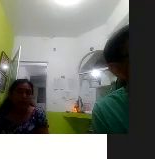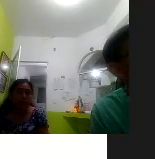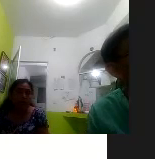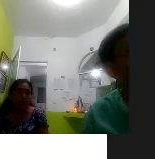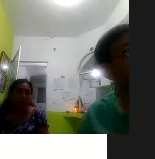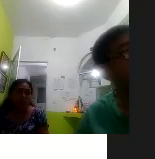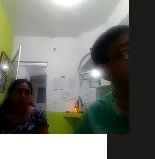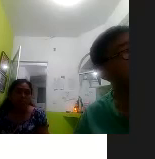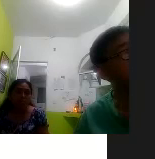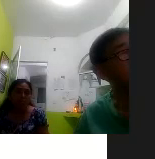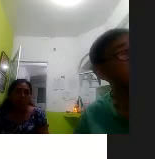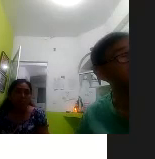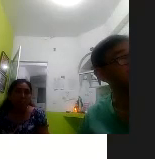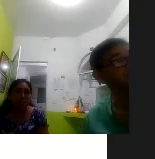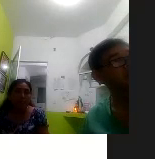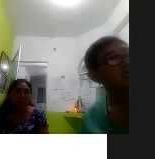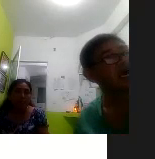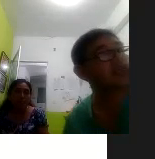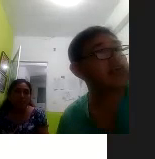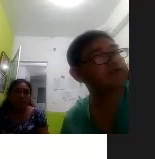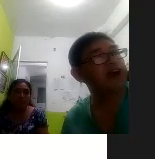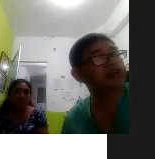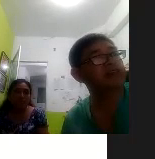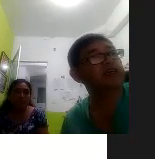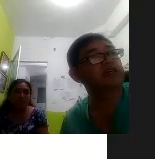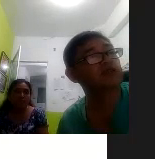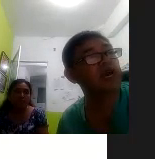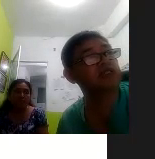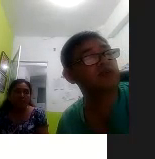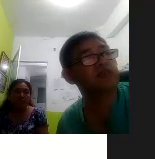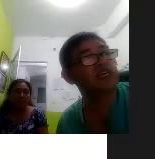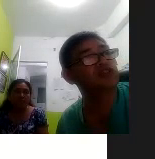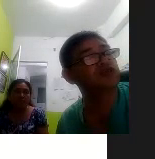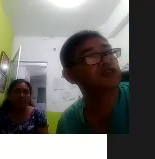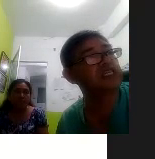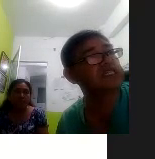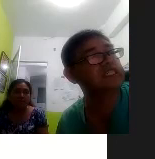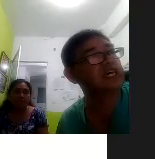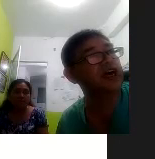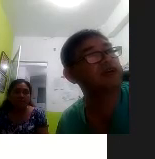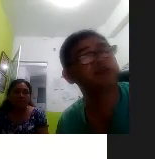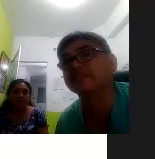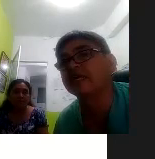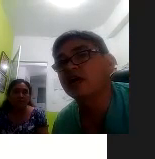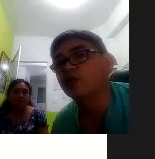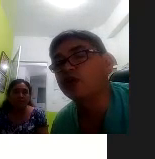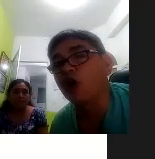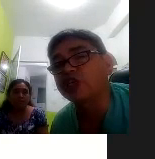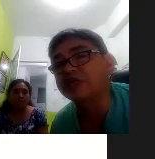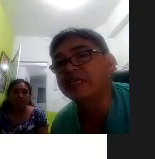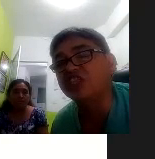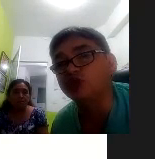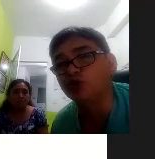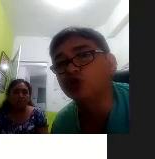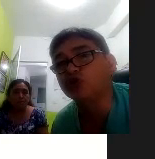Ishbut. We have I can't find the right translation for this herb, but we call